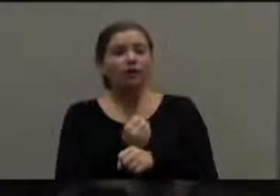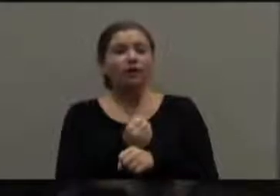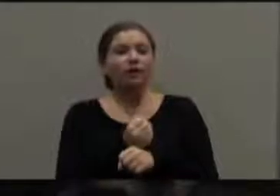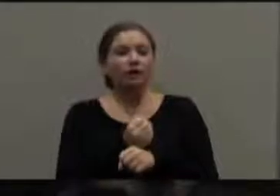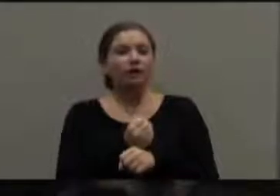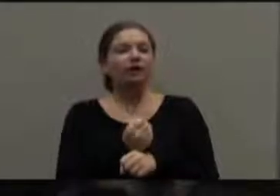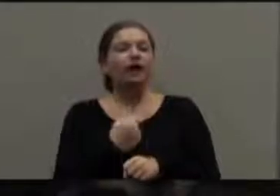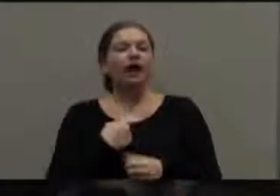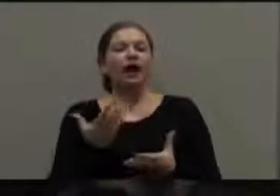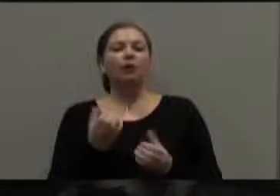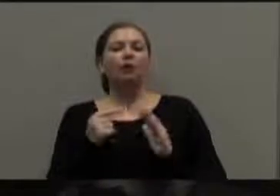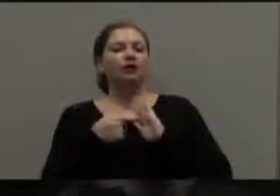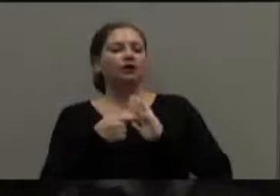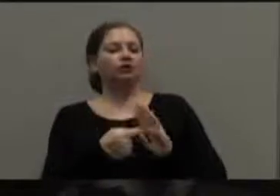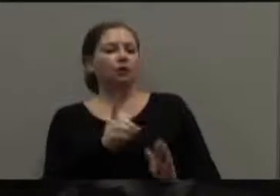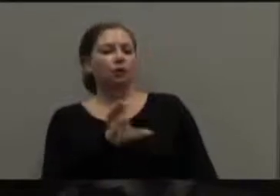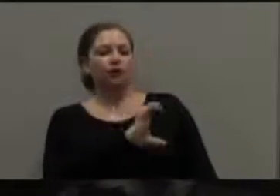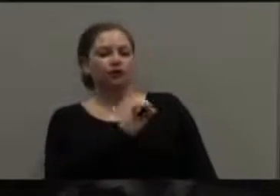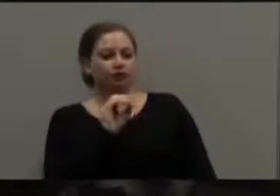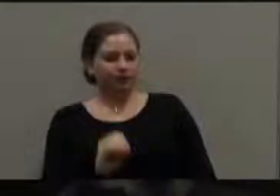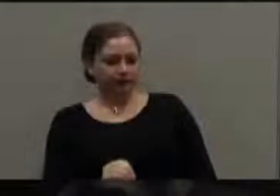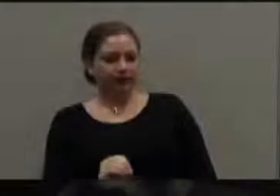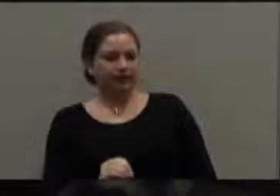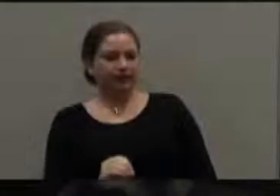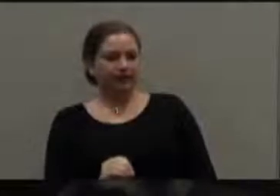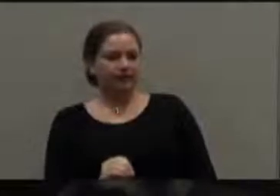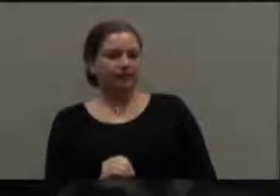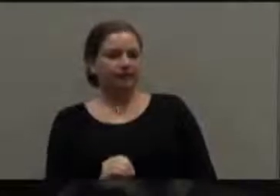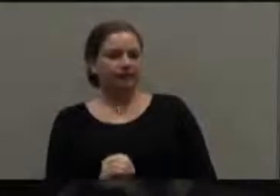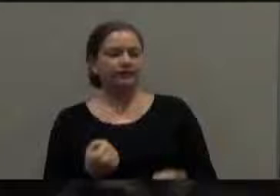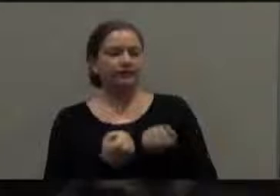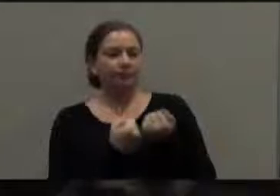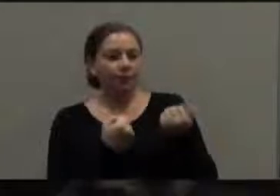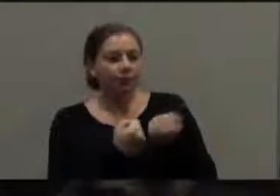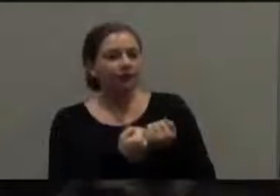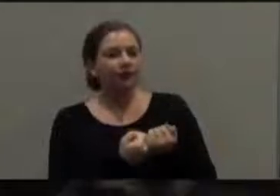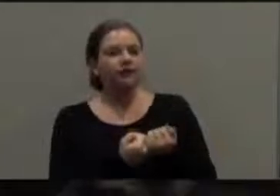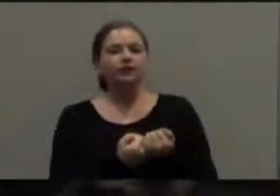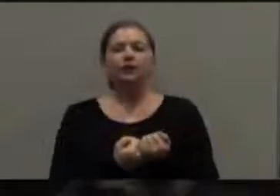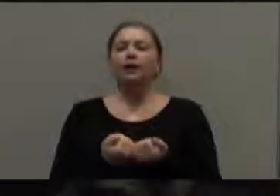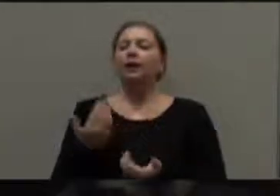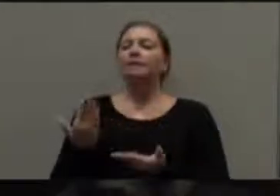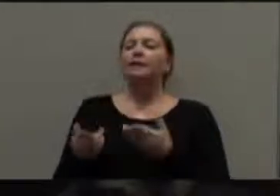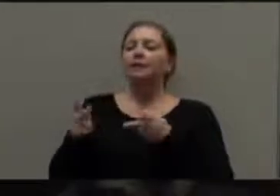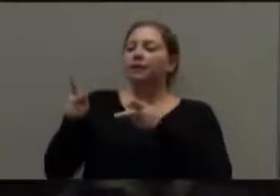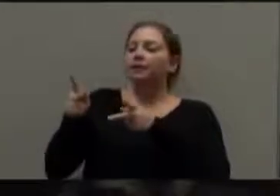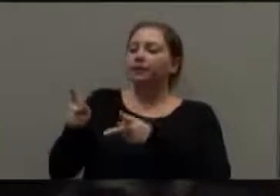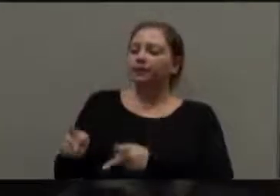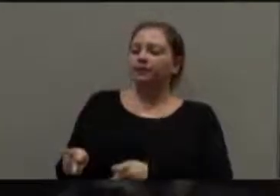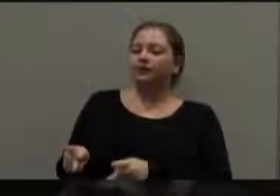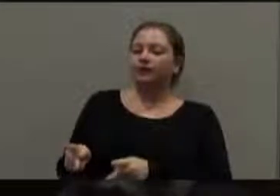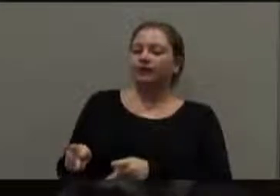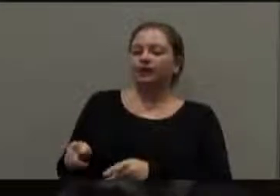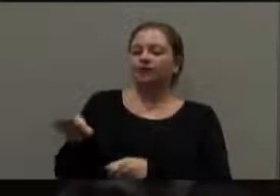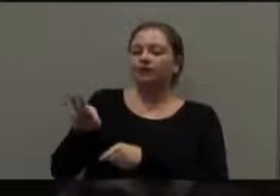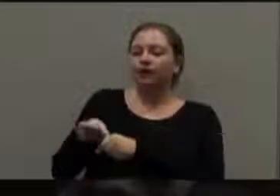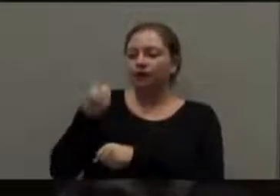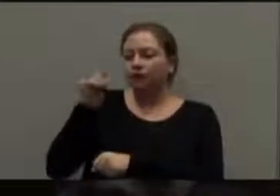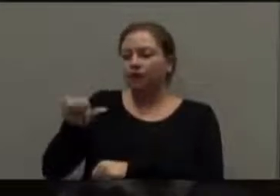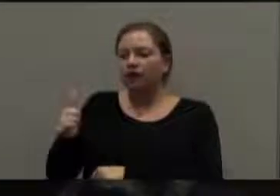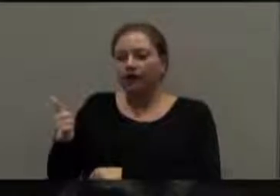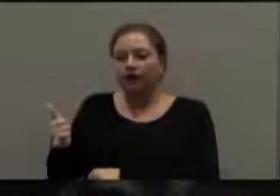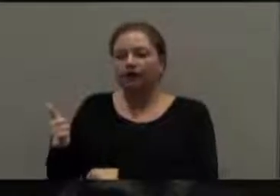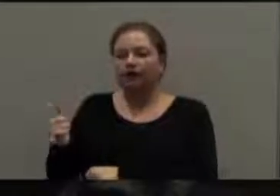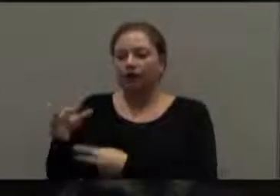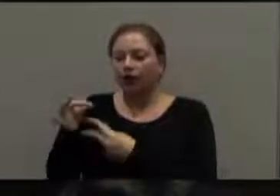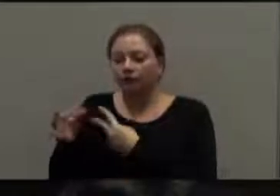and I think that's where Mr. Watson's comes from, is they might have put a vote out, but I think everyone wants to show that we are,